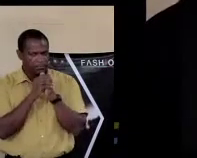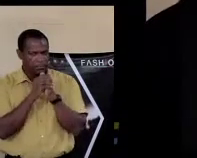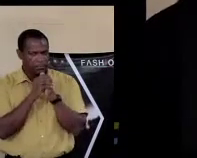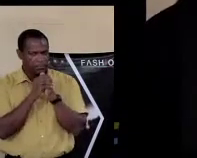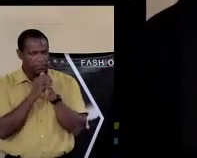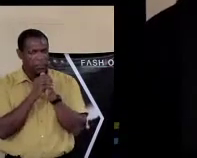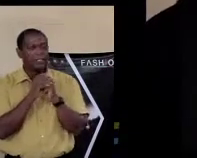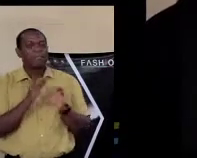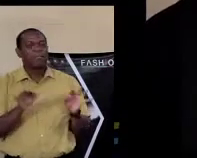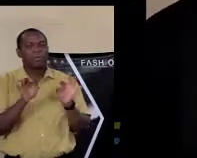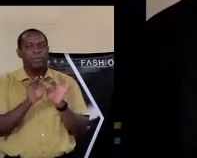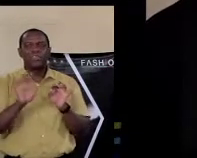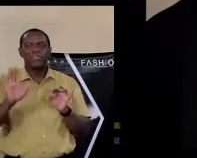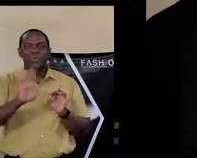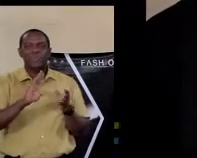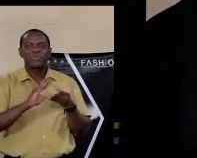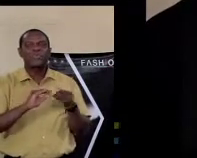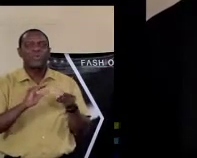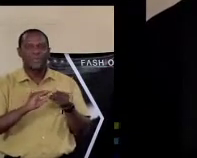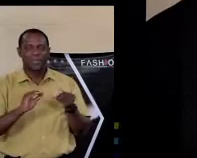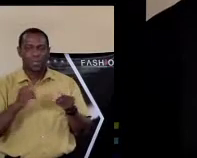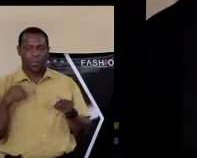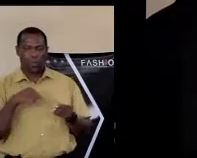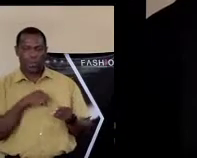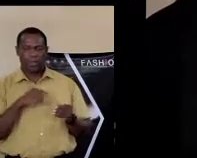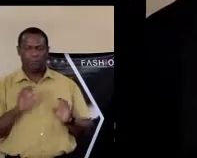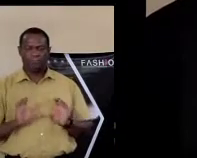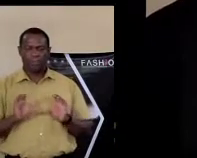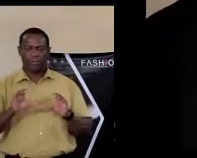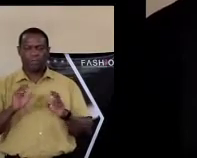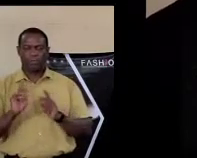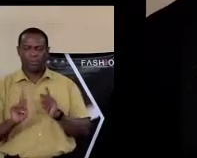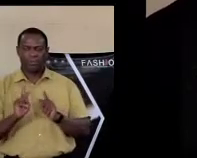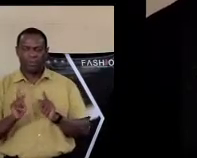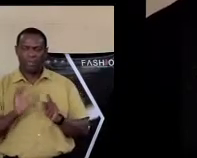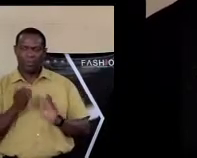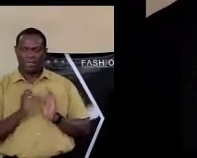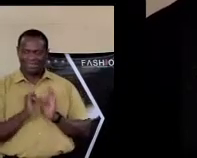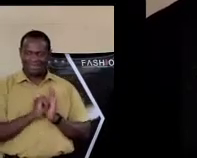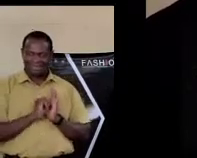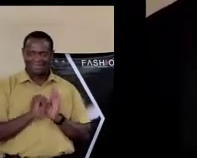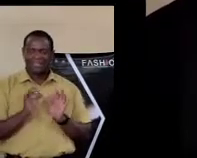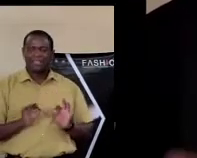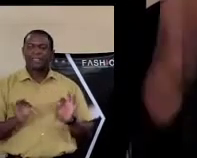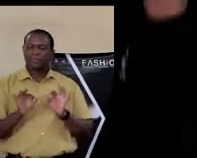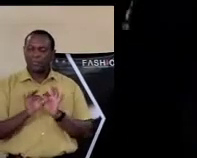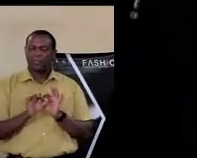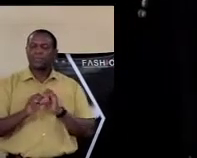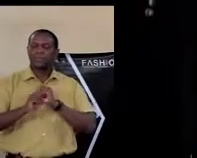and embrace who we are as Caribbean people. On the other hand,